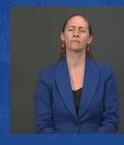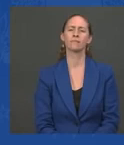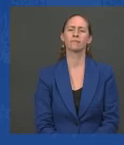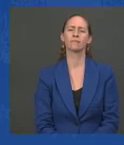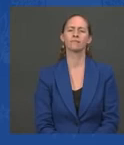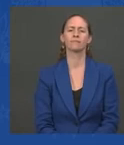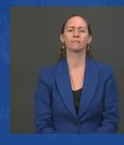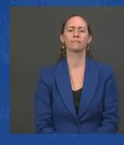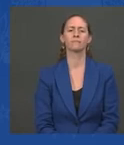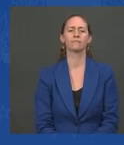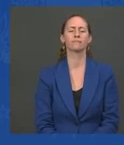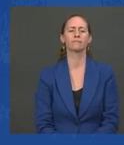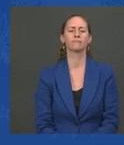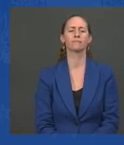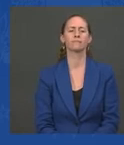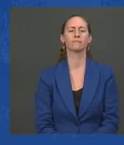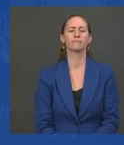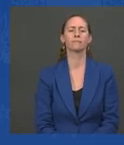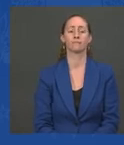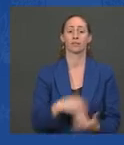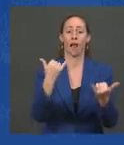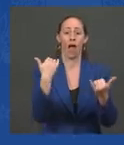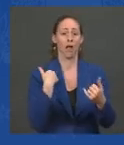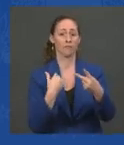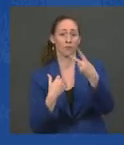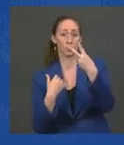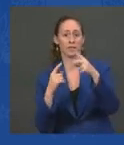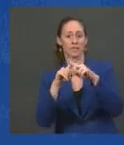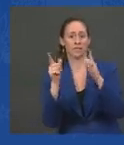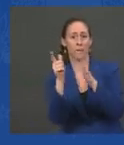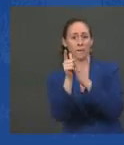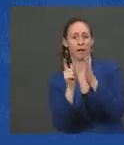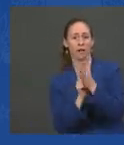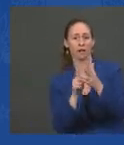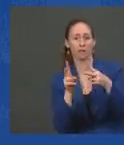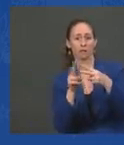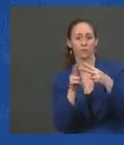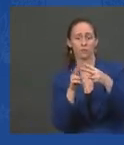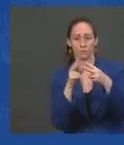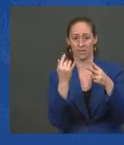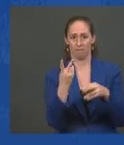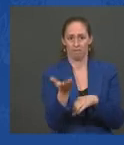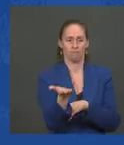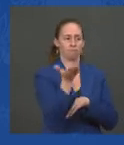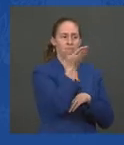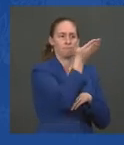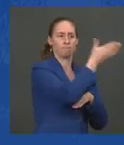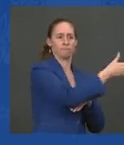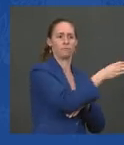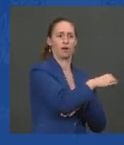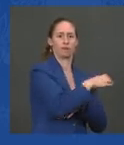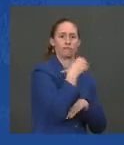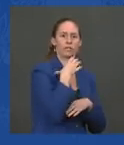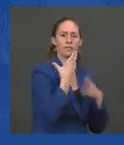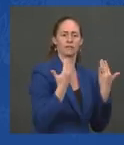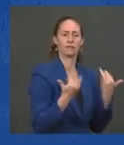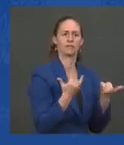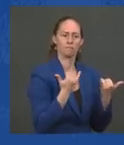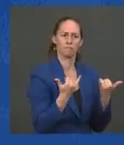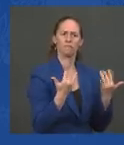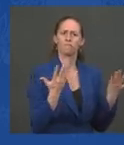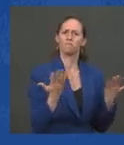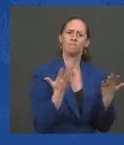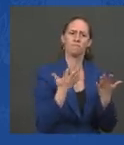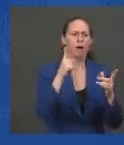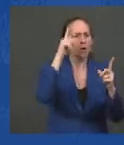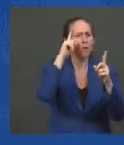So right now there are two bills in front of the United States Congress that would help to restore the Voting Rights Act and strengthen